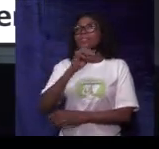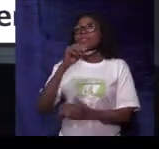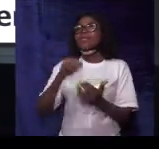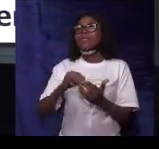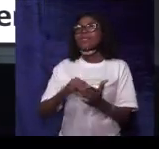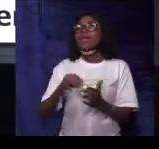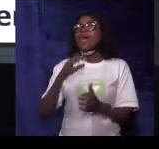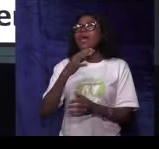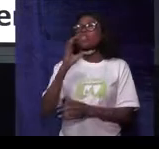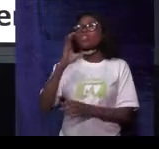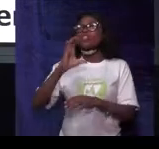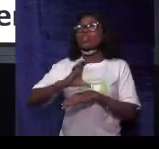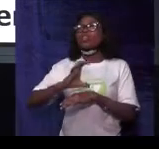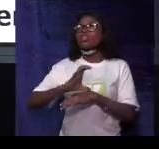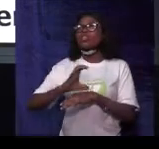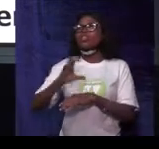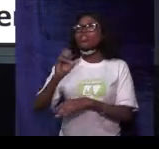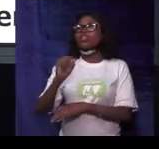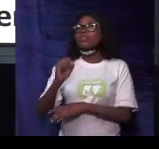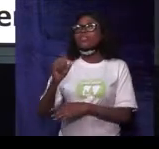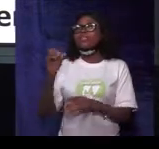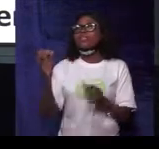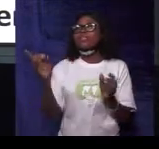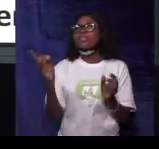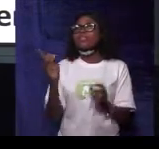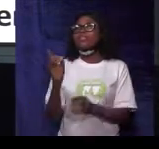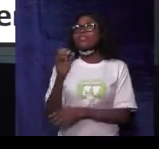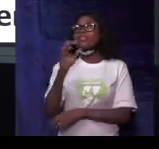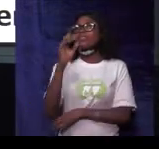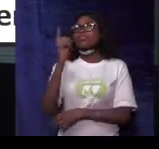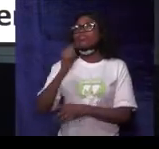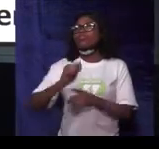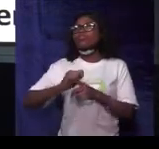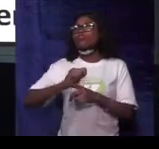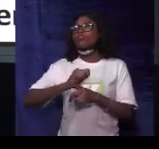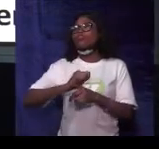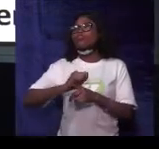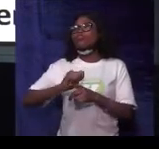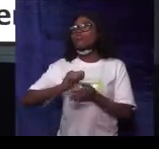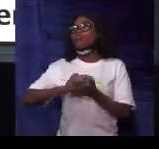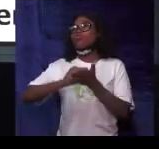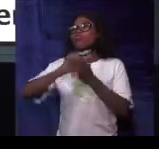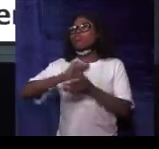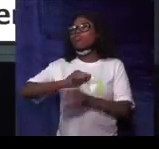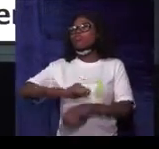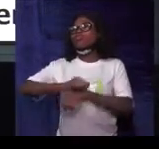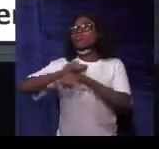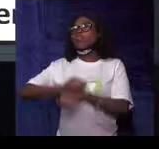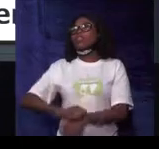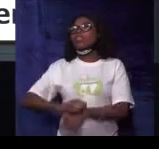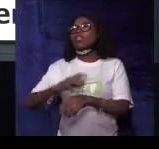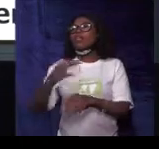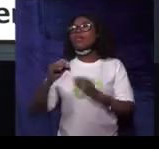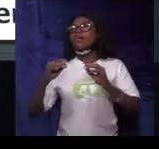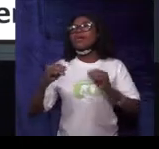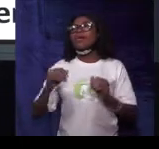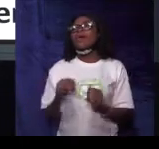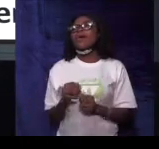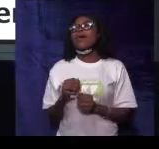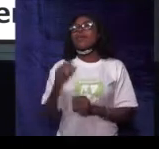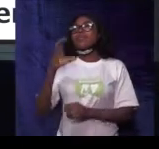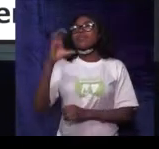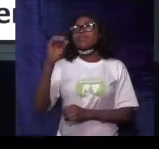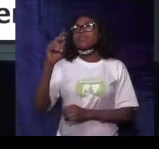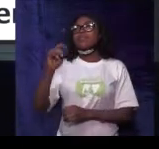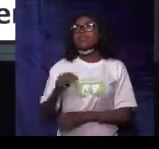rehabilitation centers. C, churches. D, traditional centers. What is the correct answer there? The